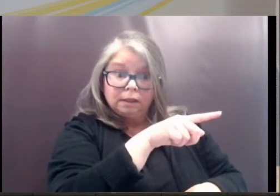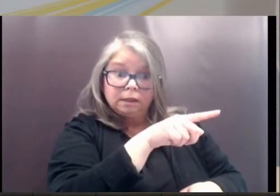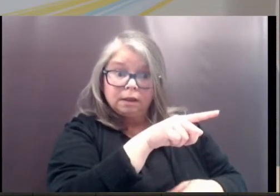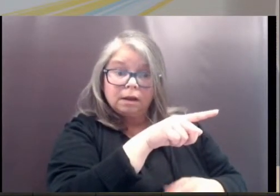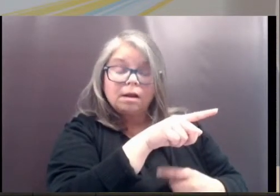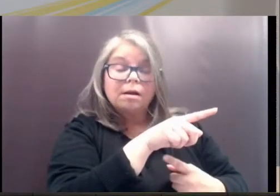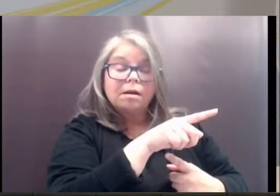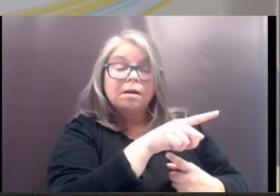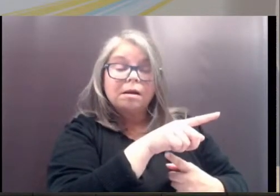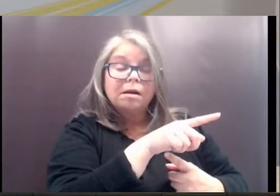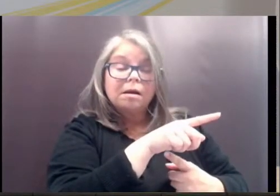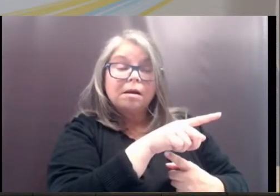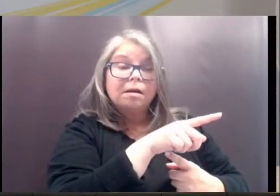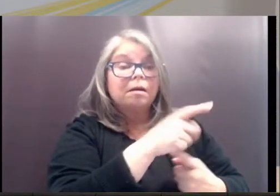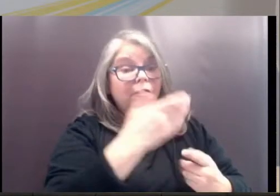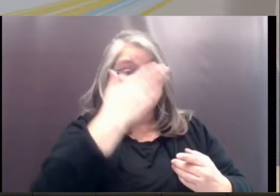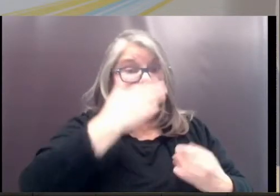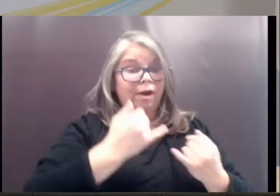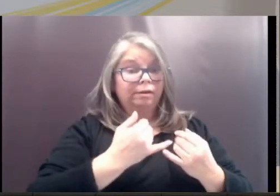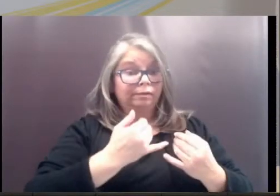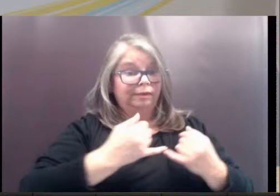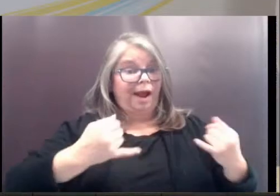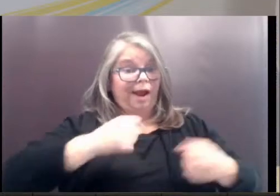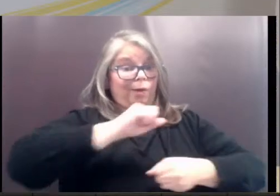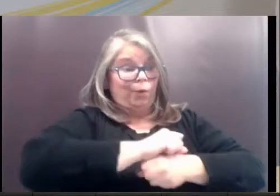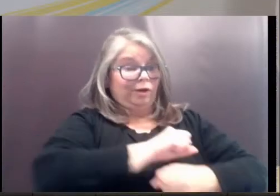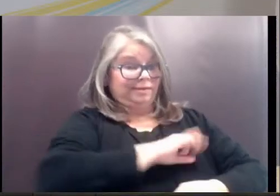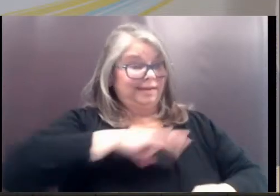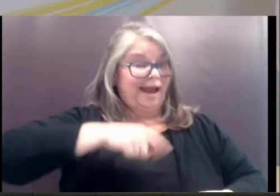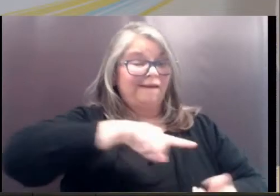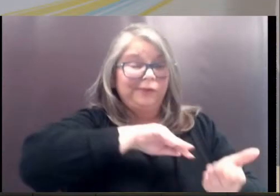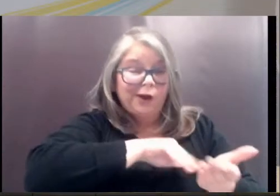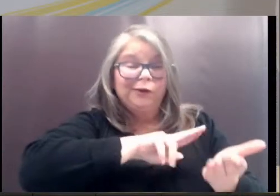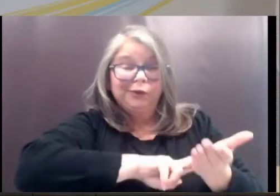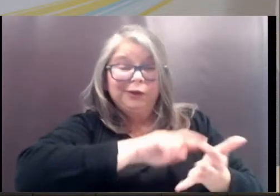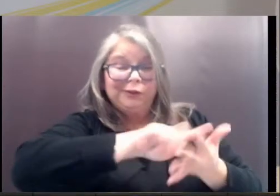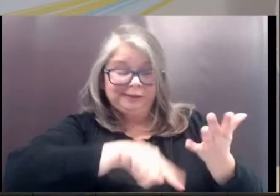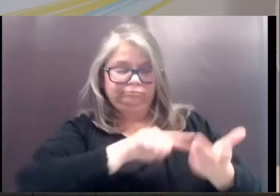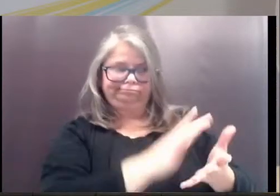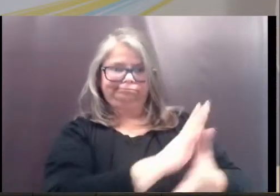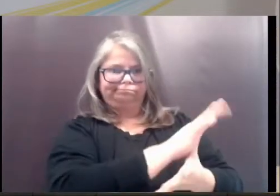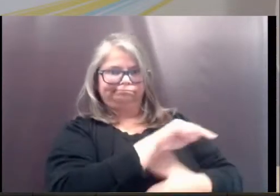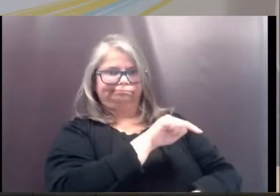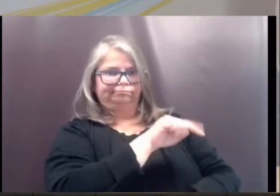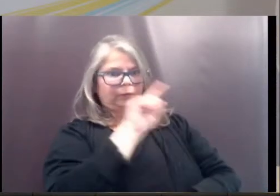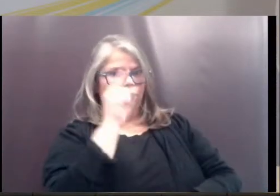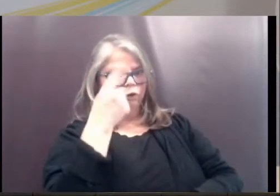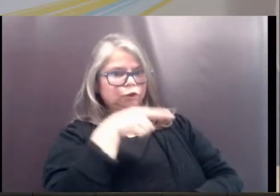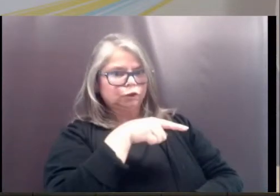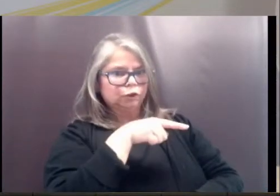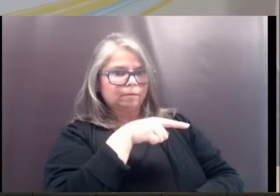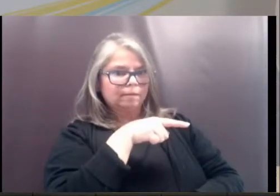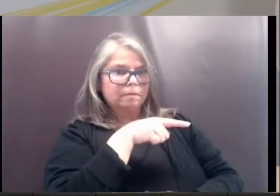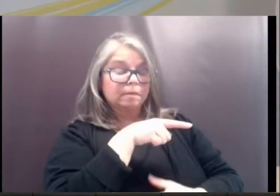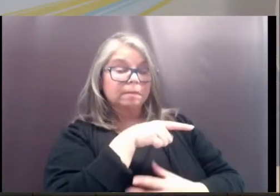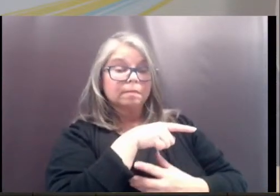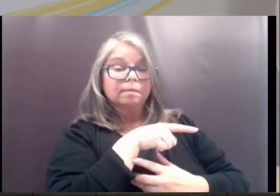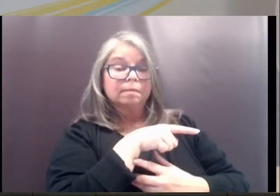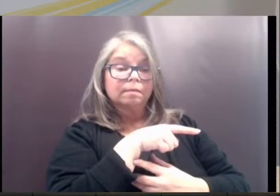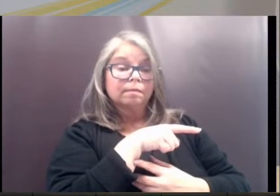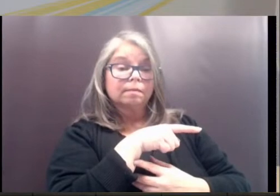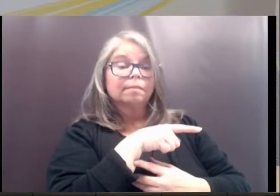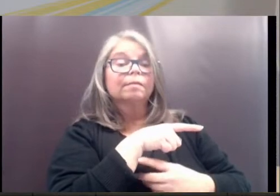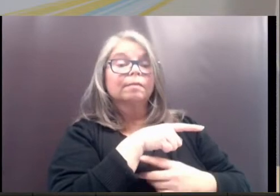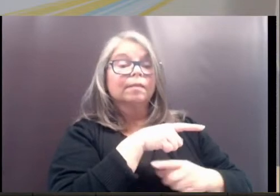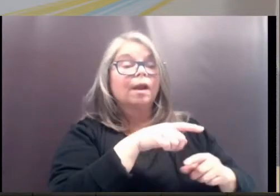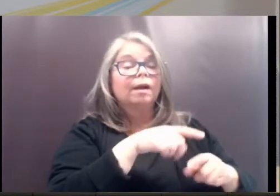workers would need to go 1 week versus the next week, and I think